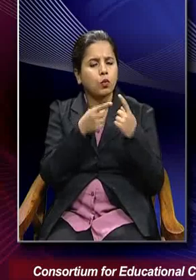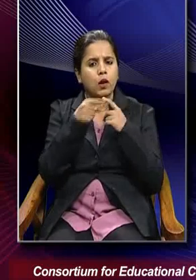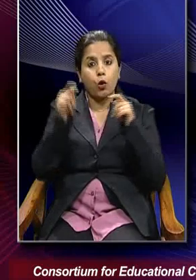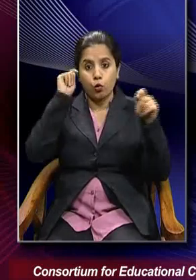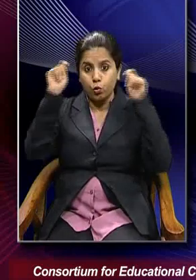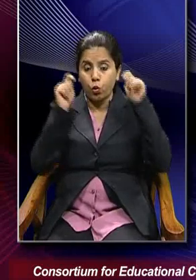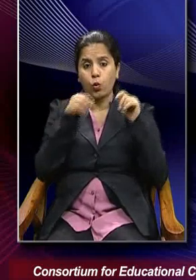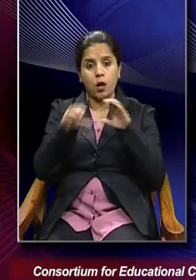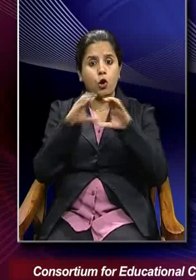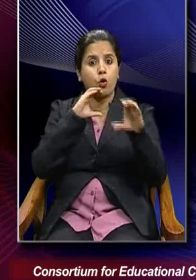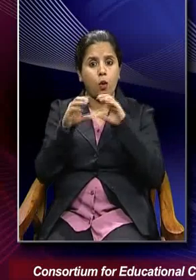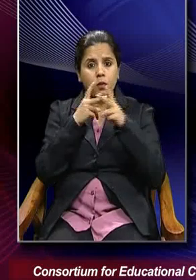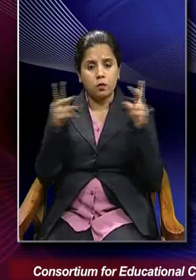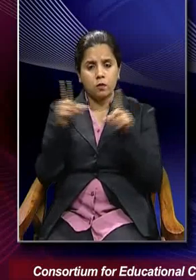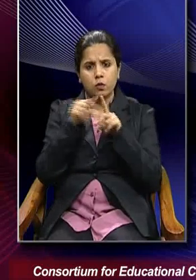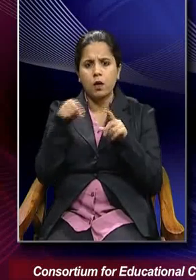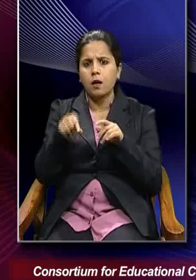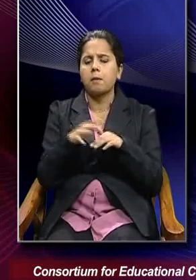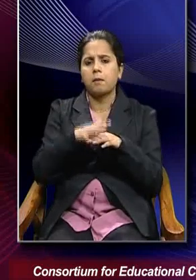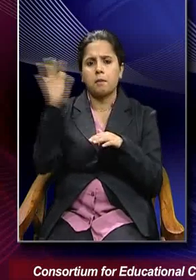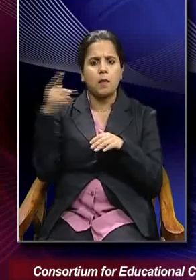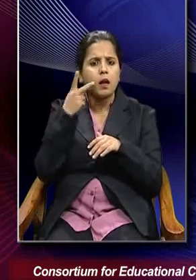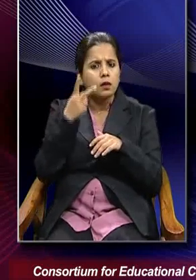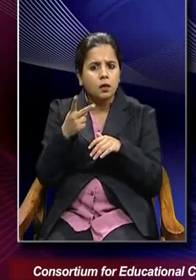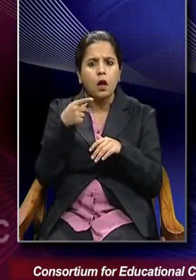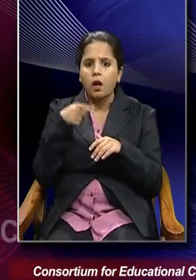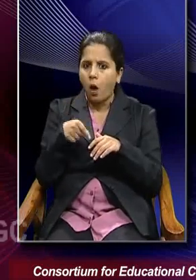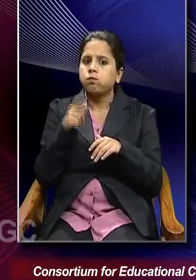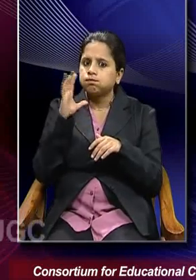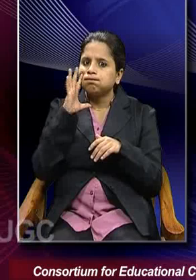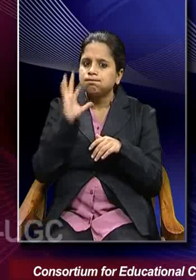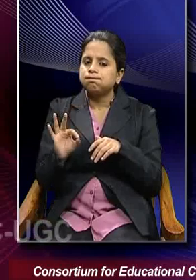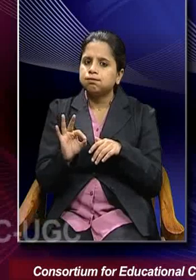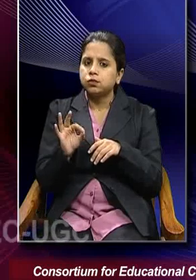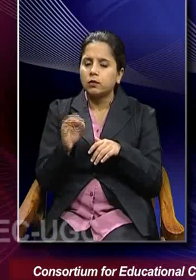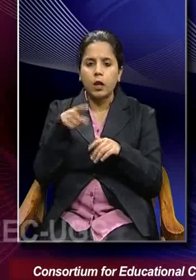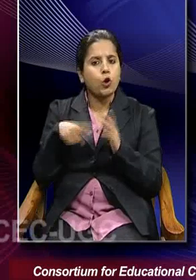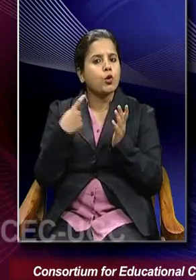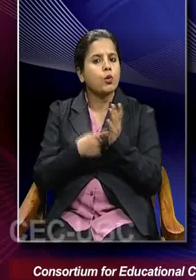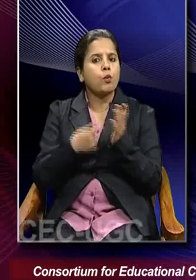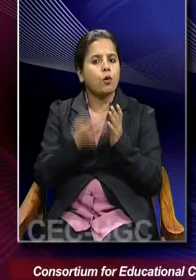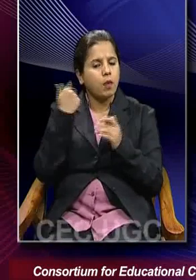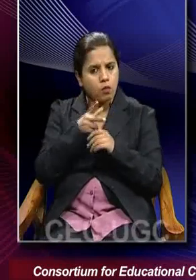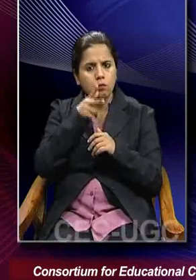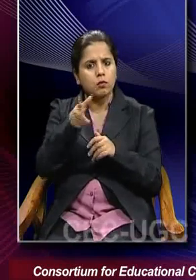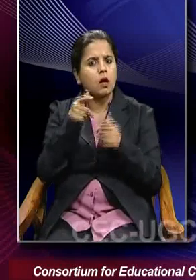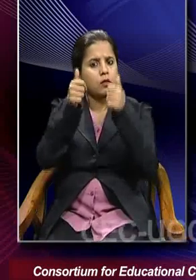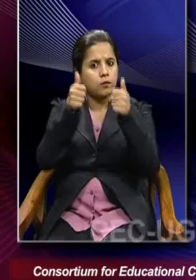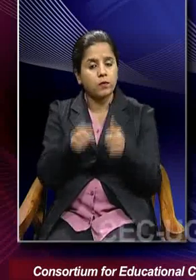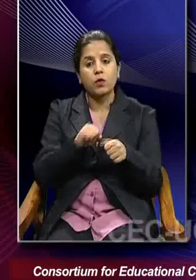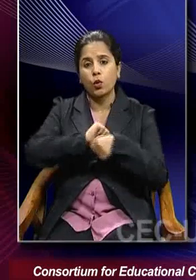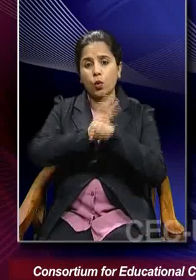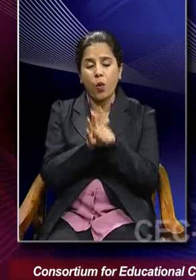by communication has become critical. The reports further pointed out that the